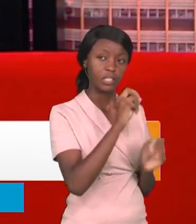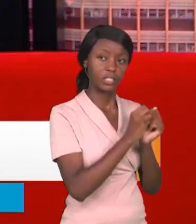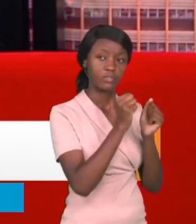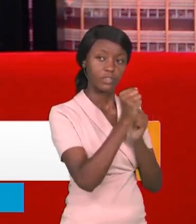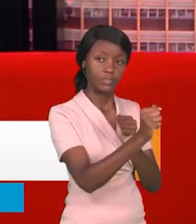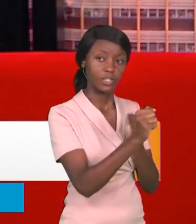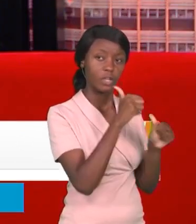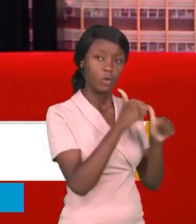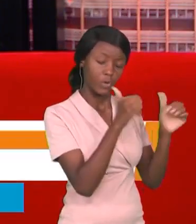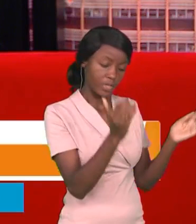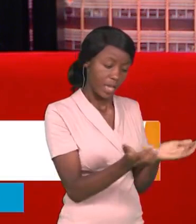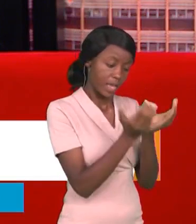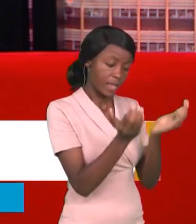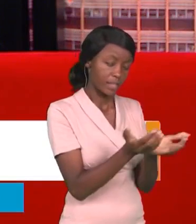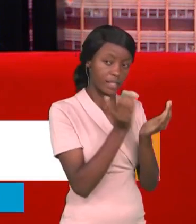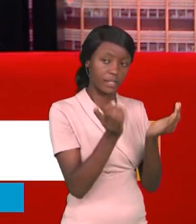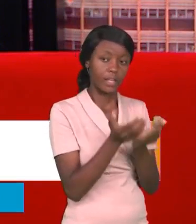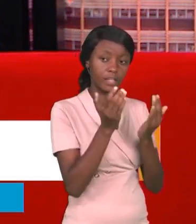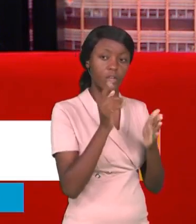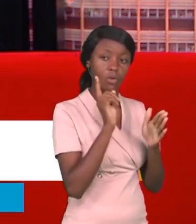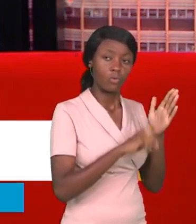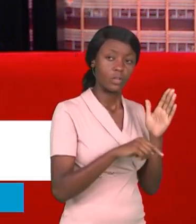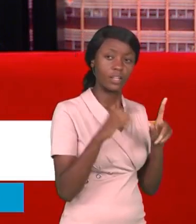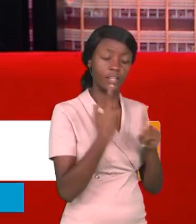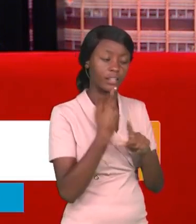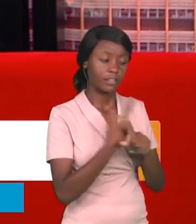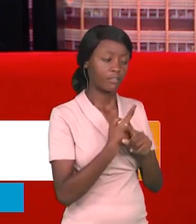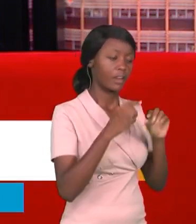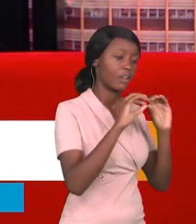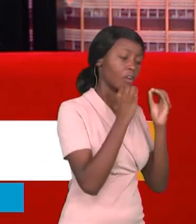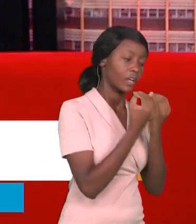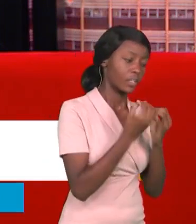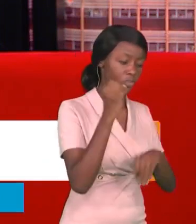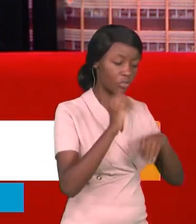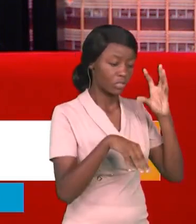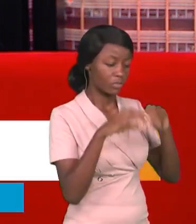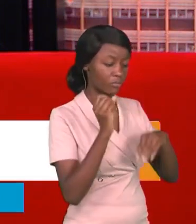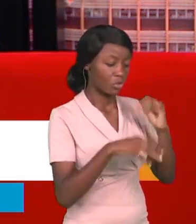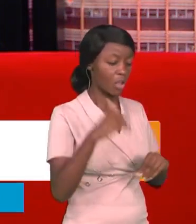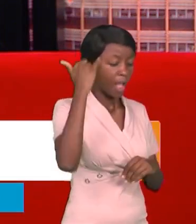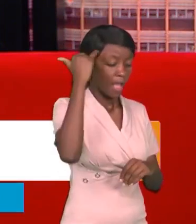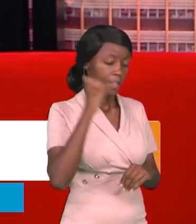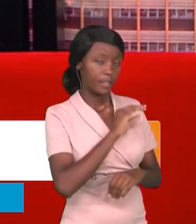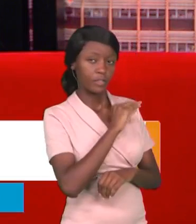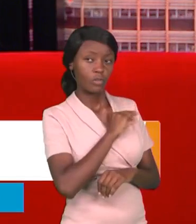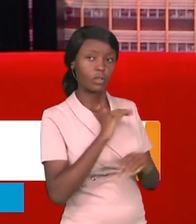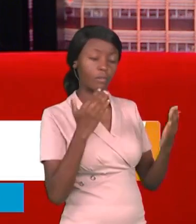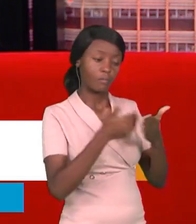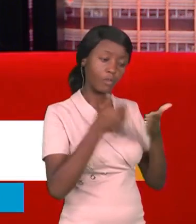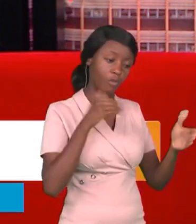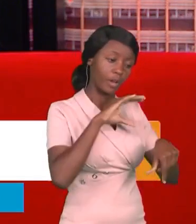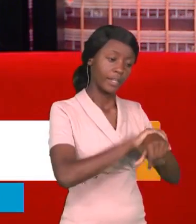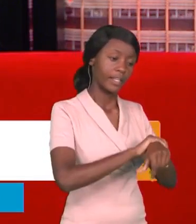we mobilized a number of organizations who are involved to contribute their input before we reached the